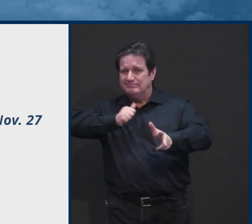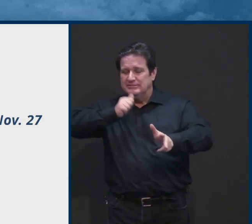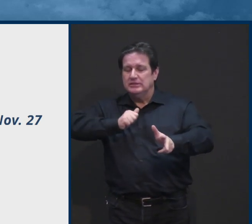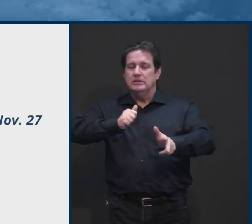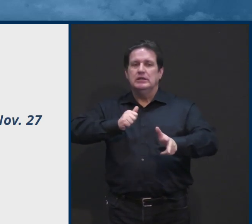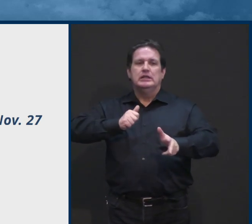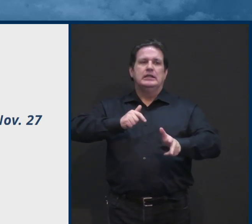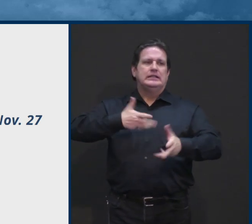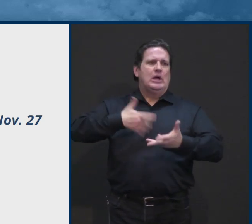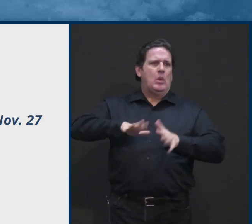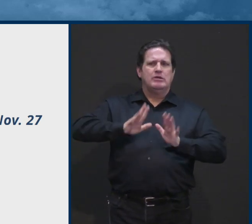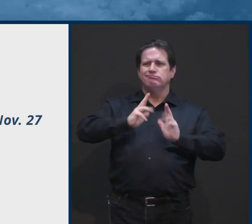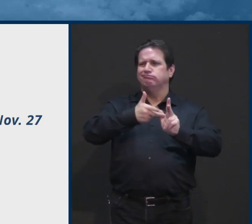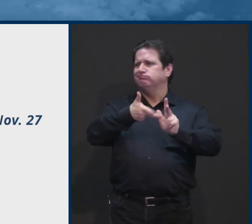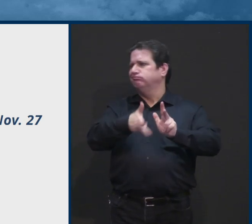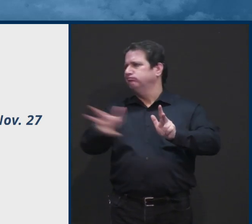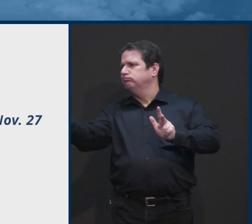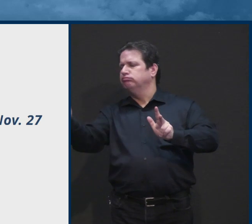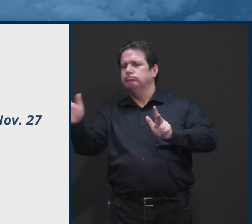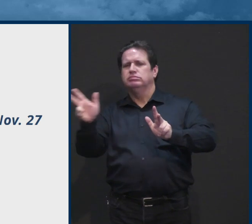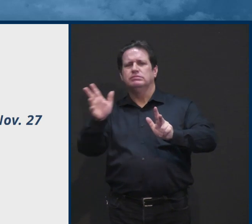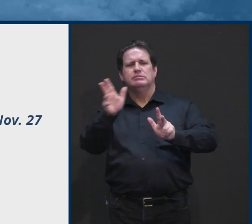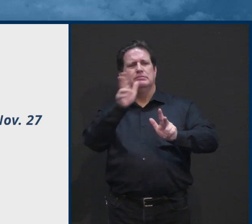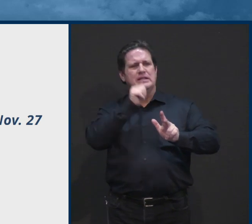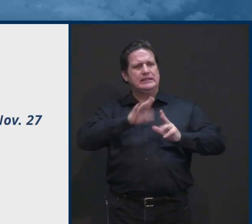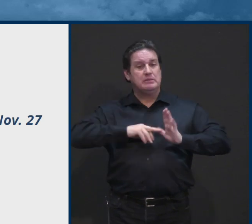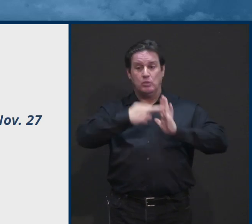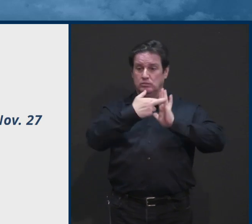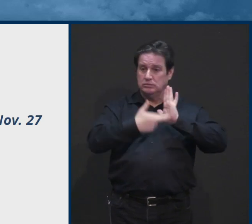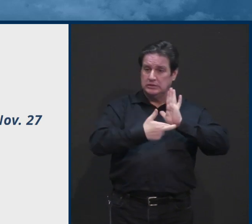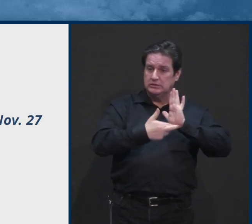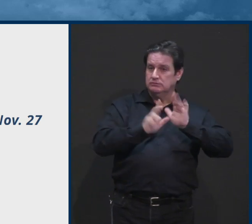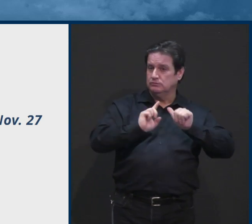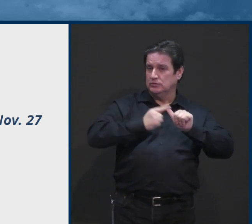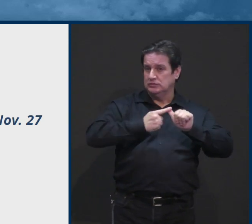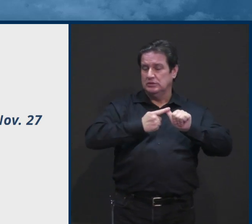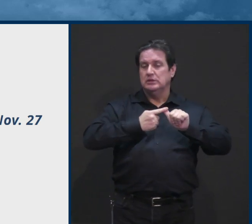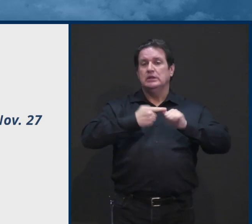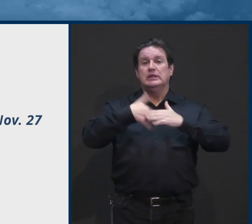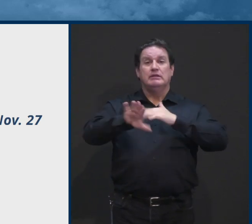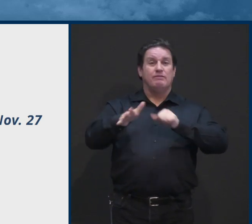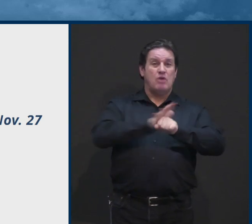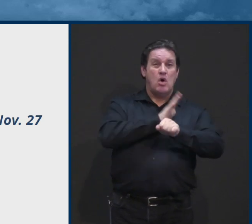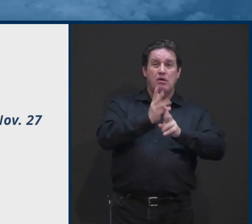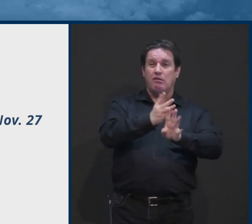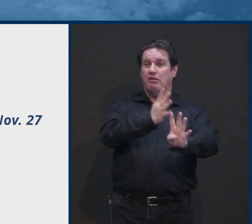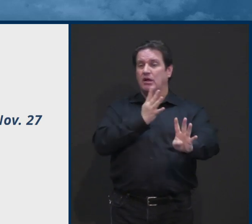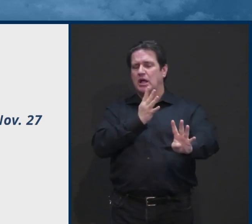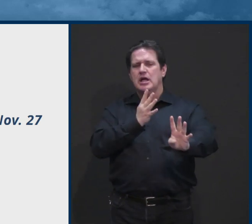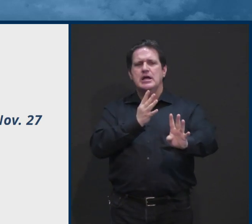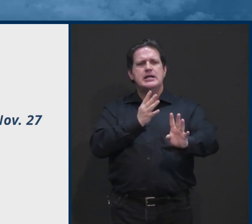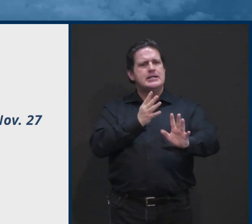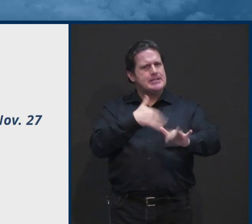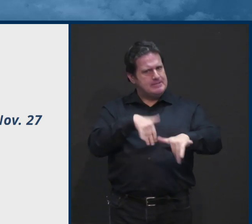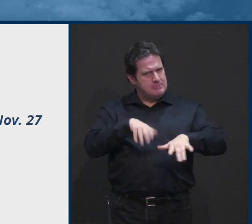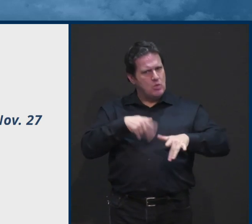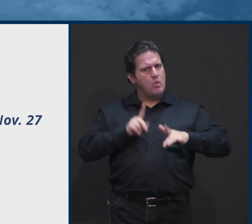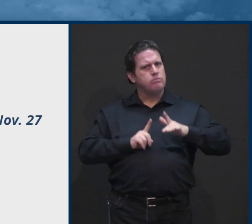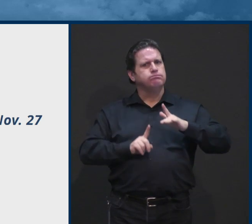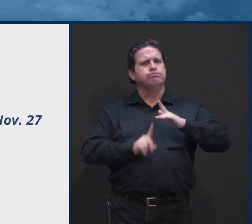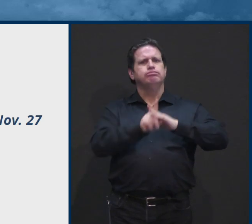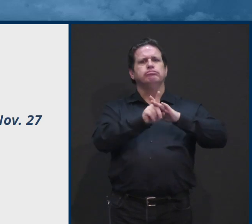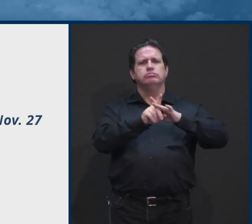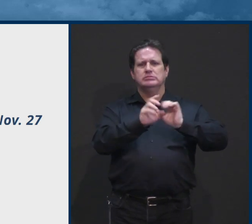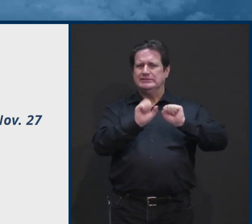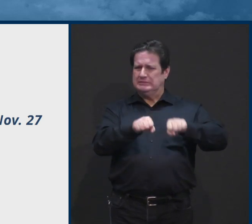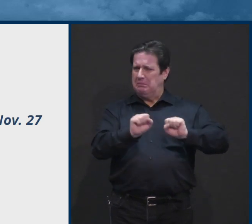sand because we do have to get the tests to the lab. But be patient. Register when you can. We understand a lot of the sites are full. We still are going to accommodate walk-ups as much